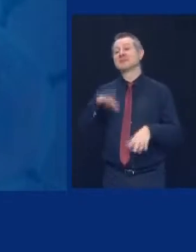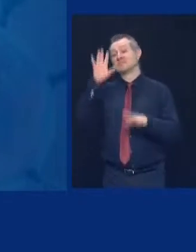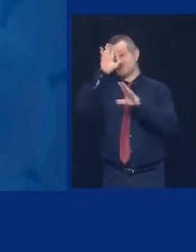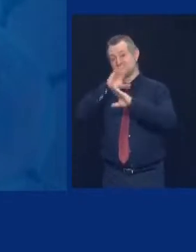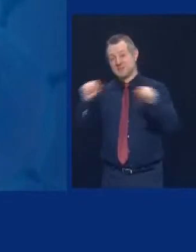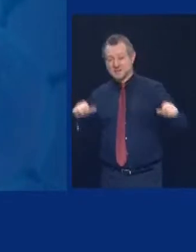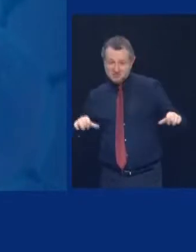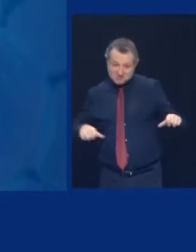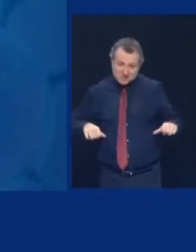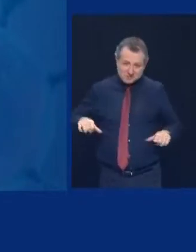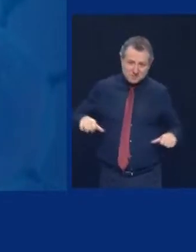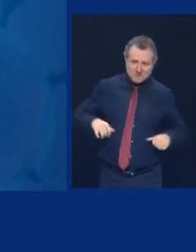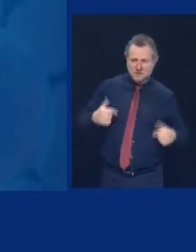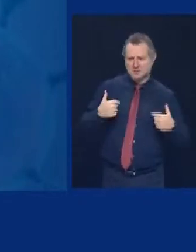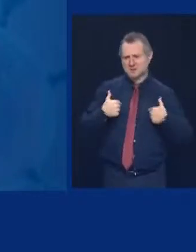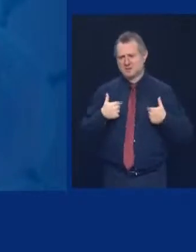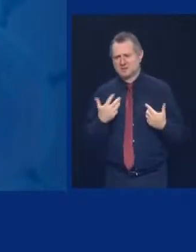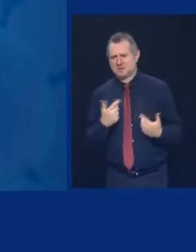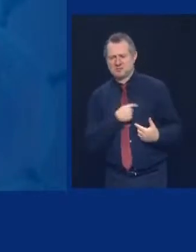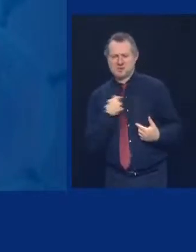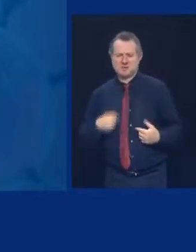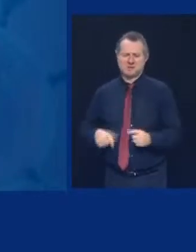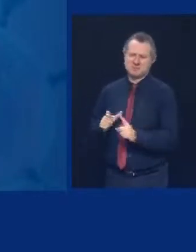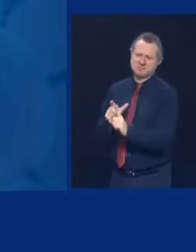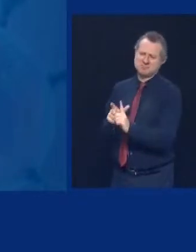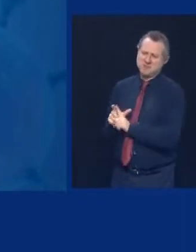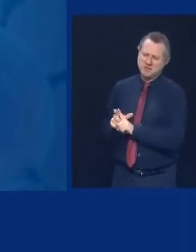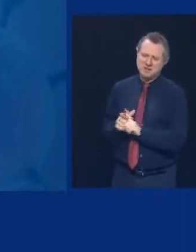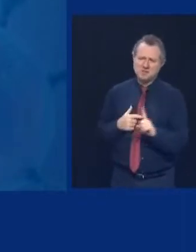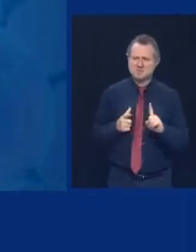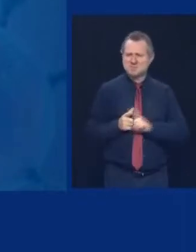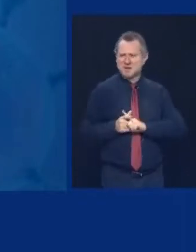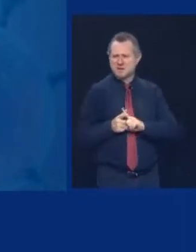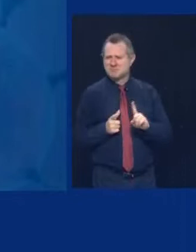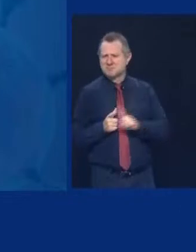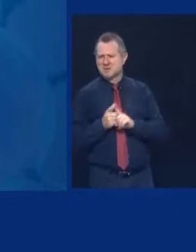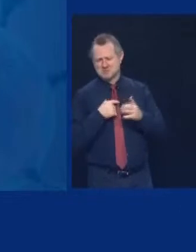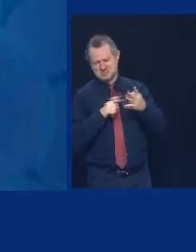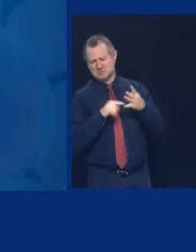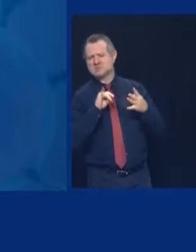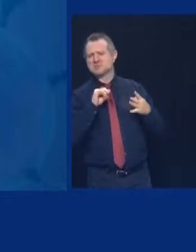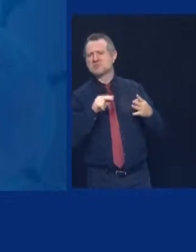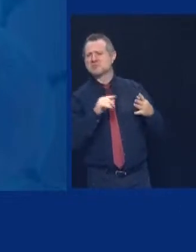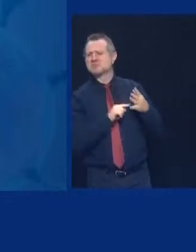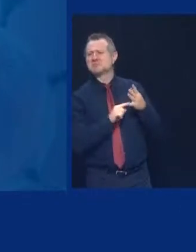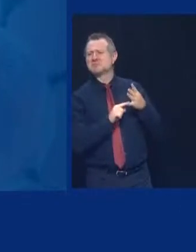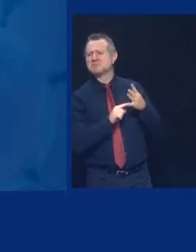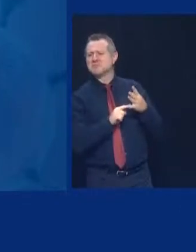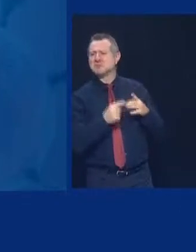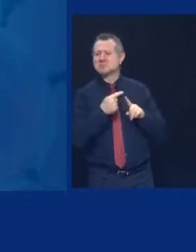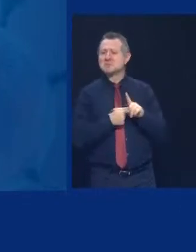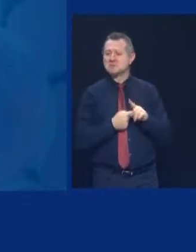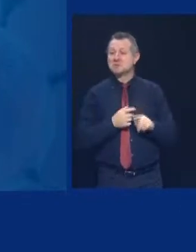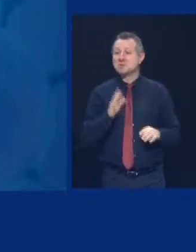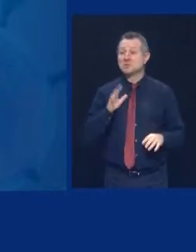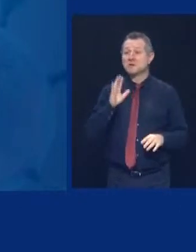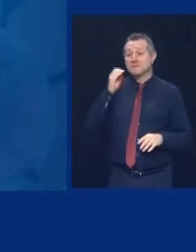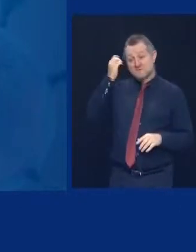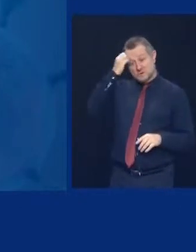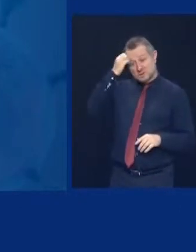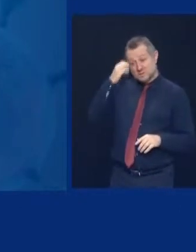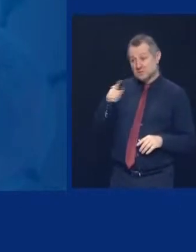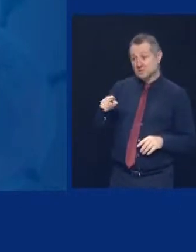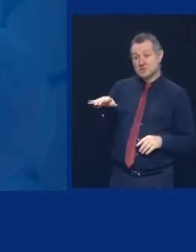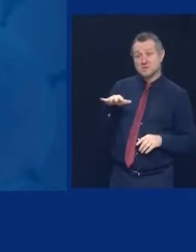travel ban end of January. He doesn't do a Europe travel ban until March